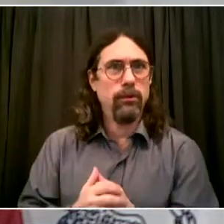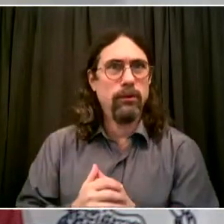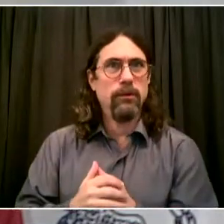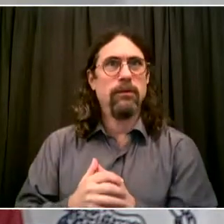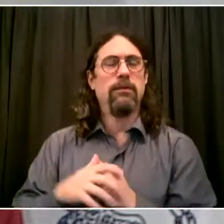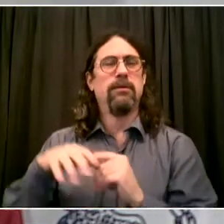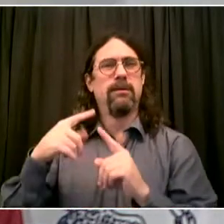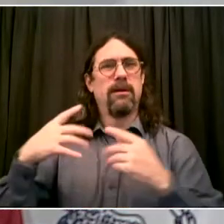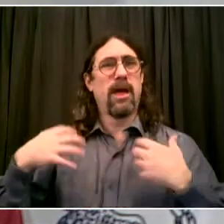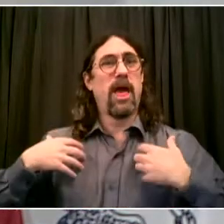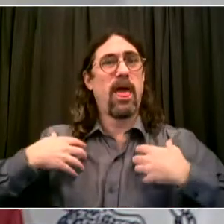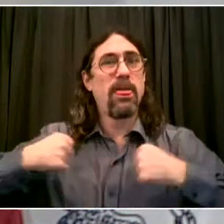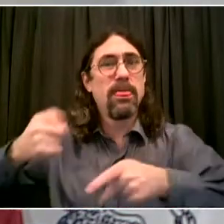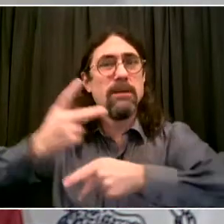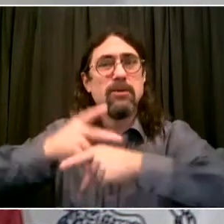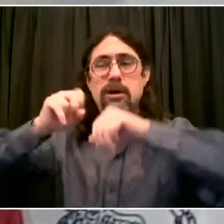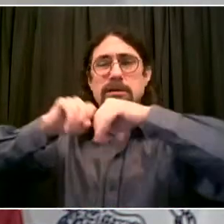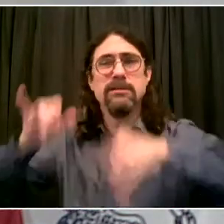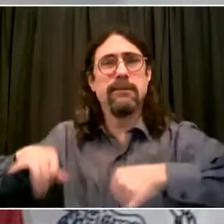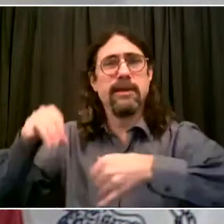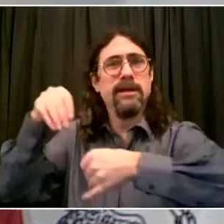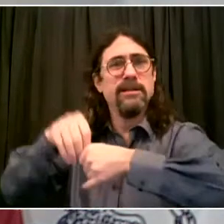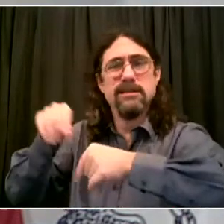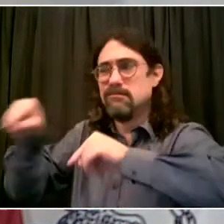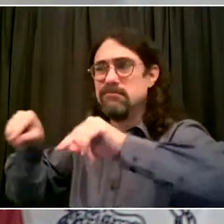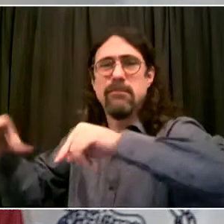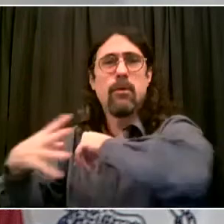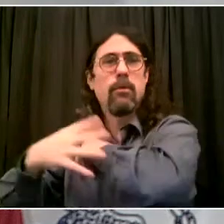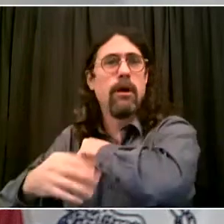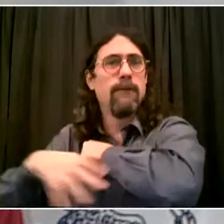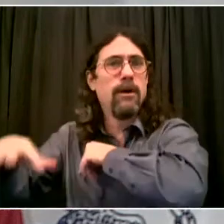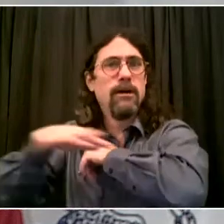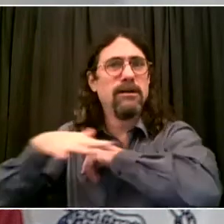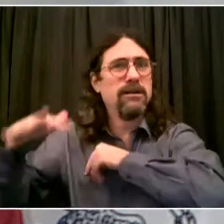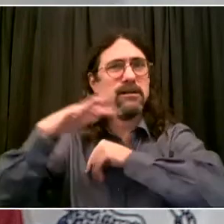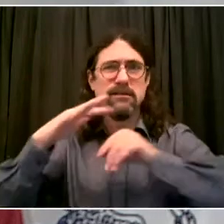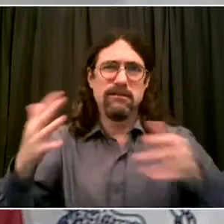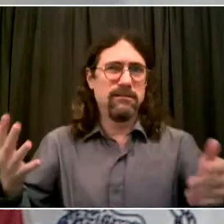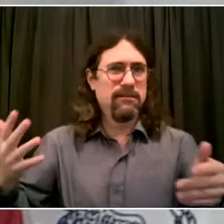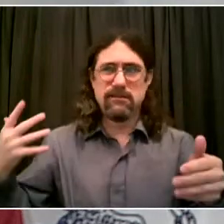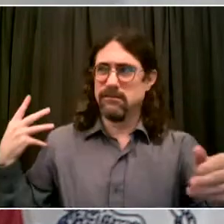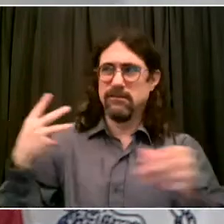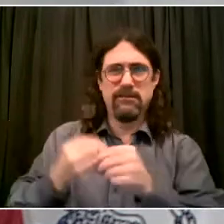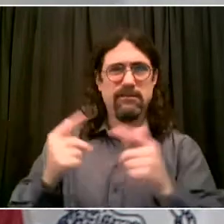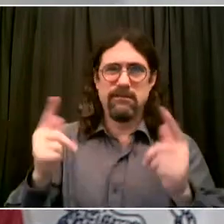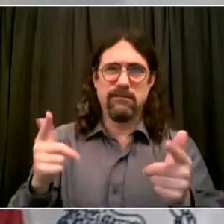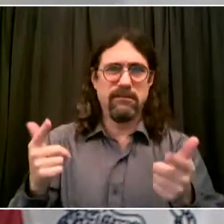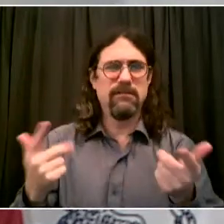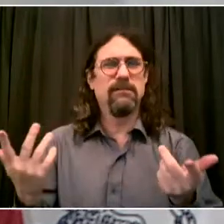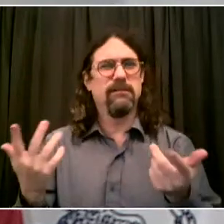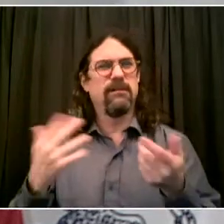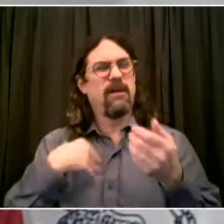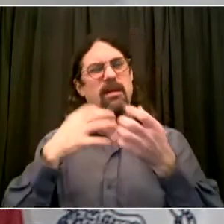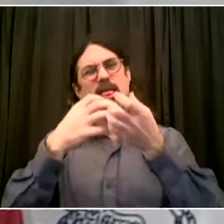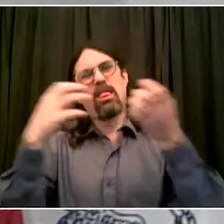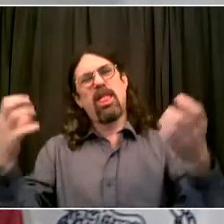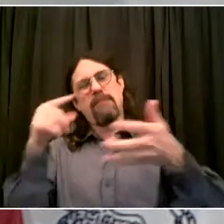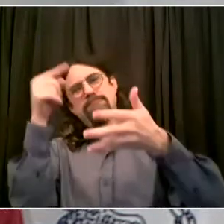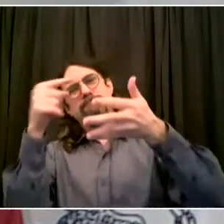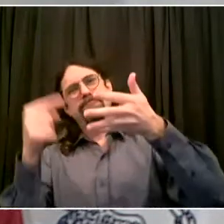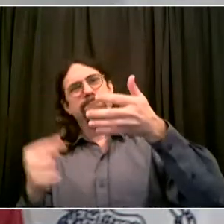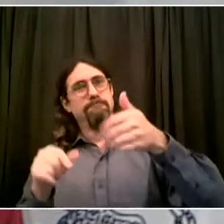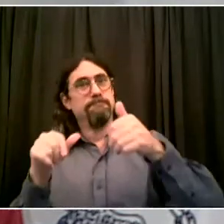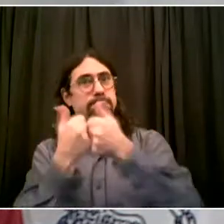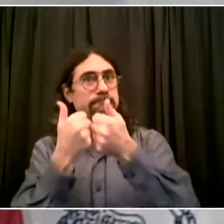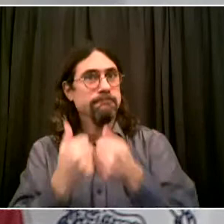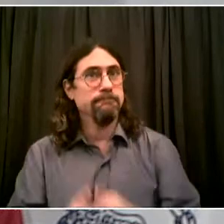But I feel very good about our ability to turn it around with intensive vaccination if we can get supply. I think one of our strengths is going to